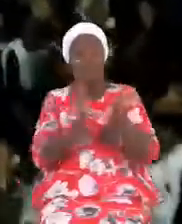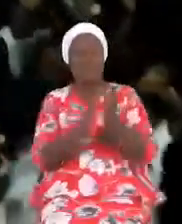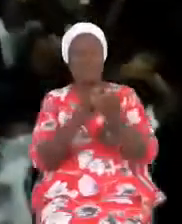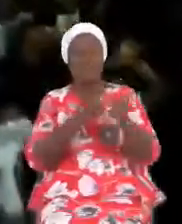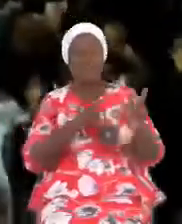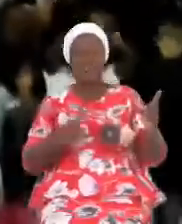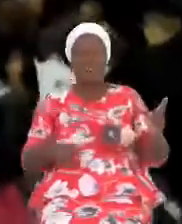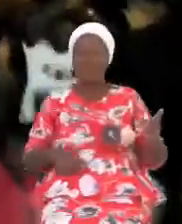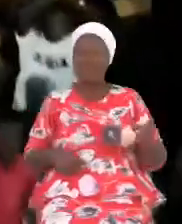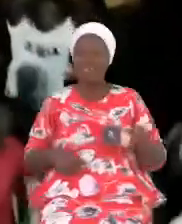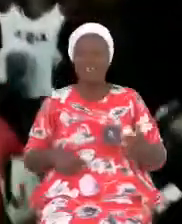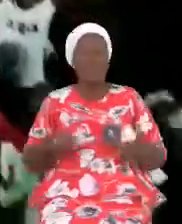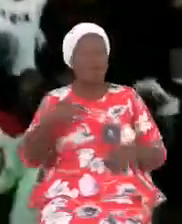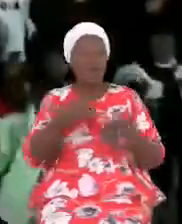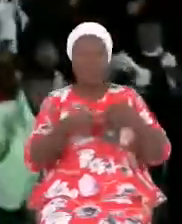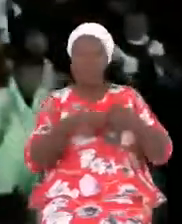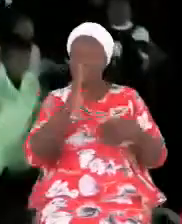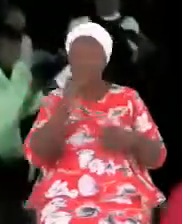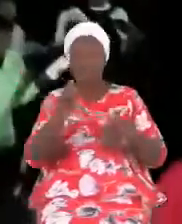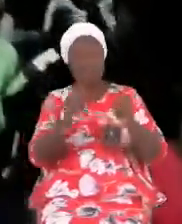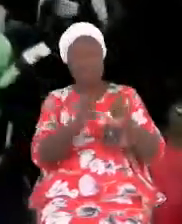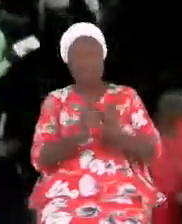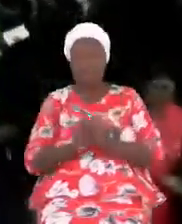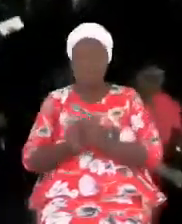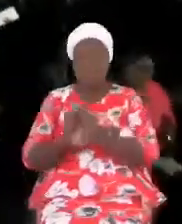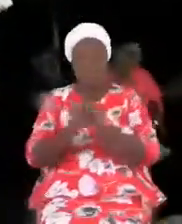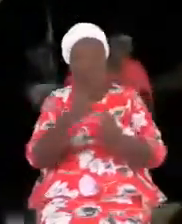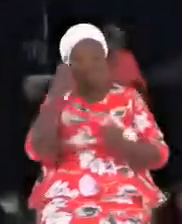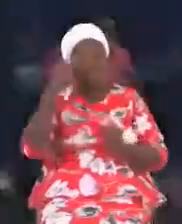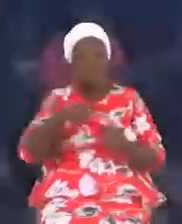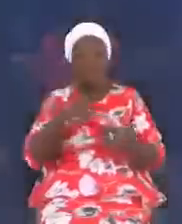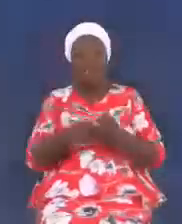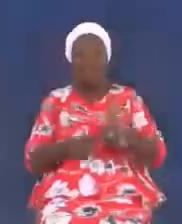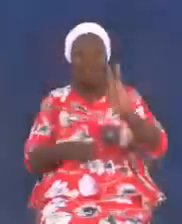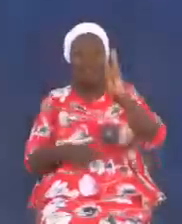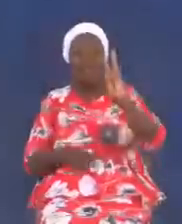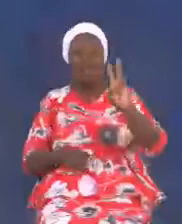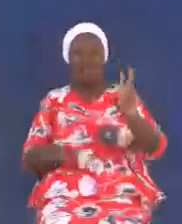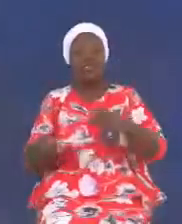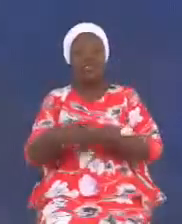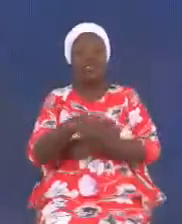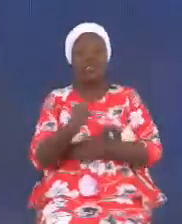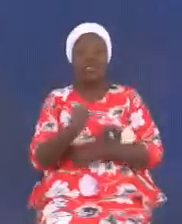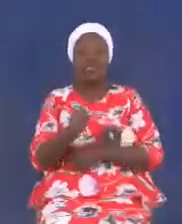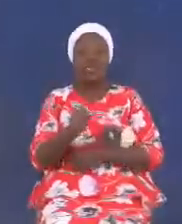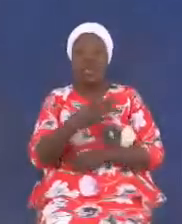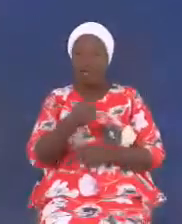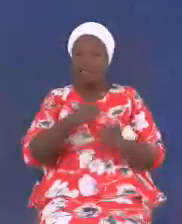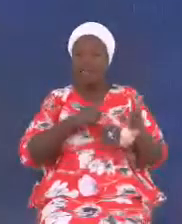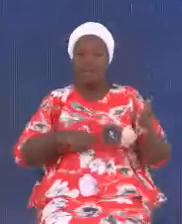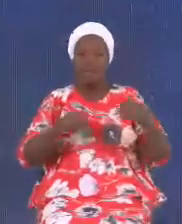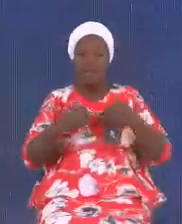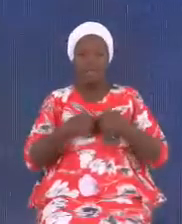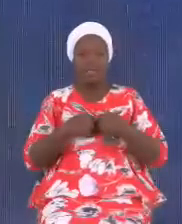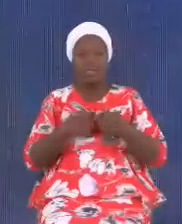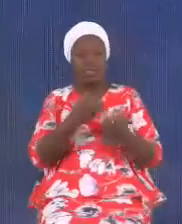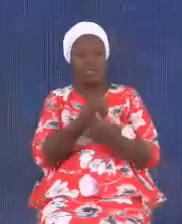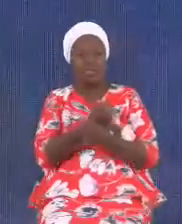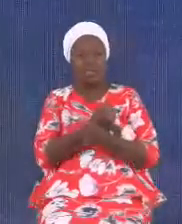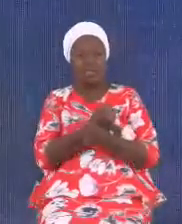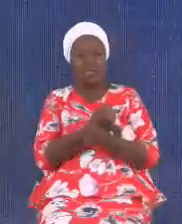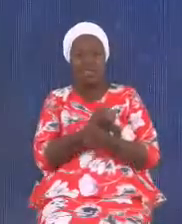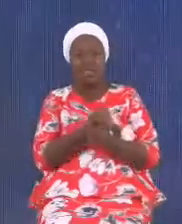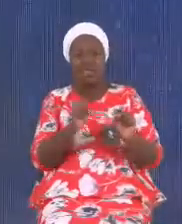We have been together for these 6 days, and the Lord has saved, he